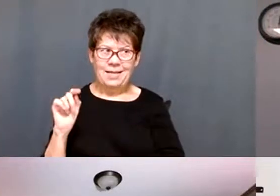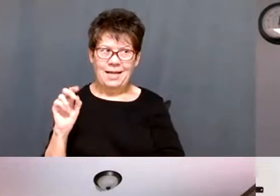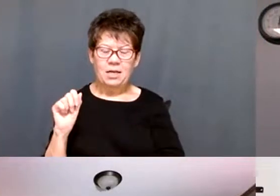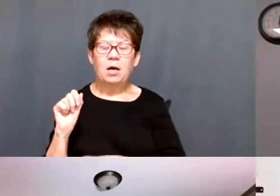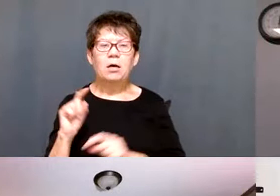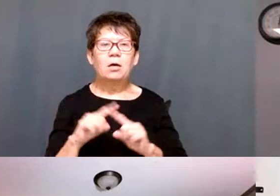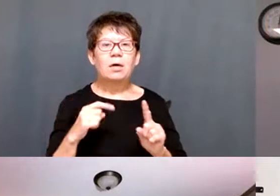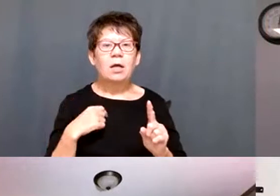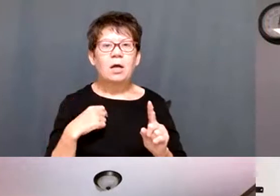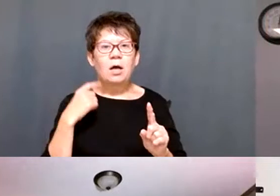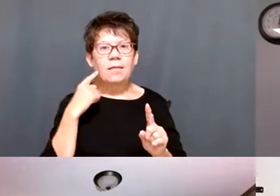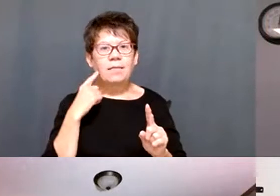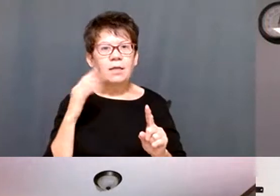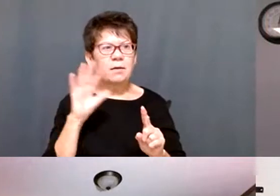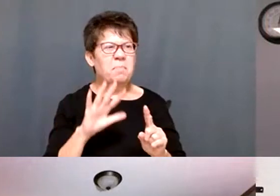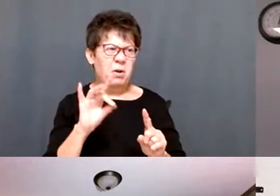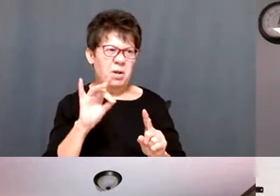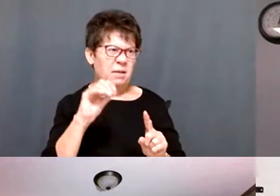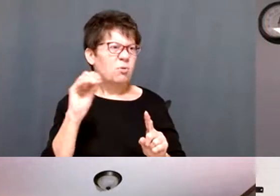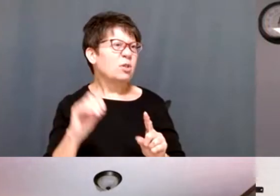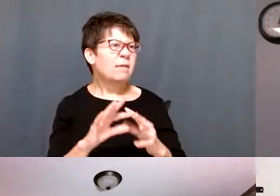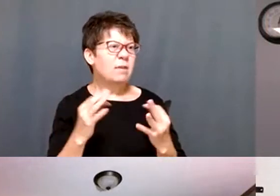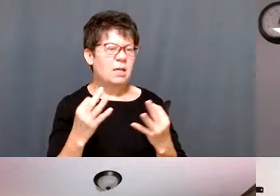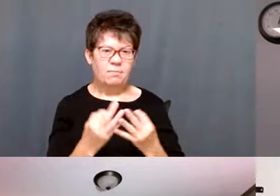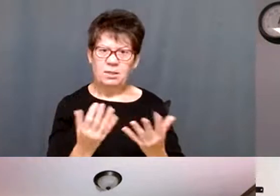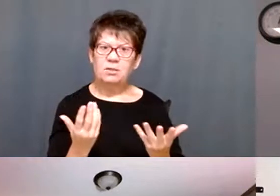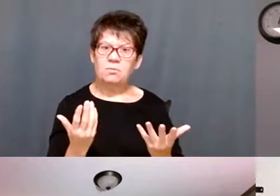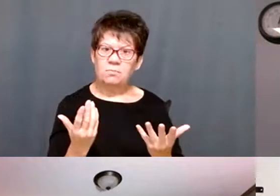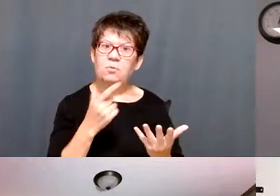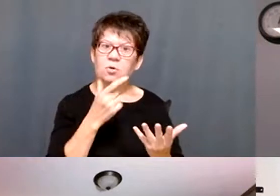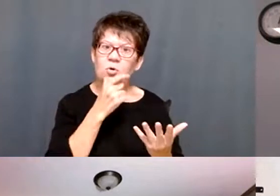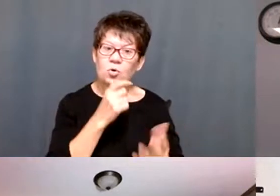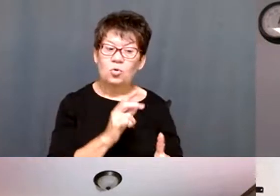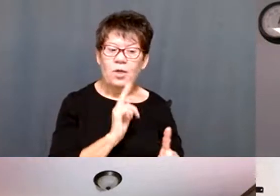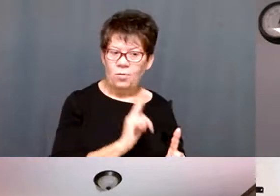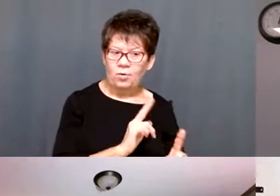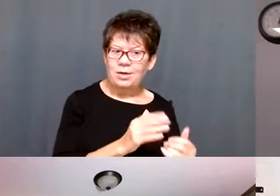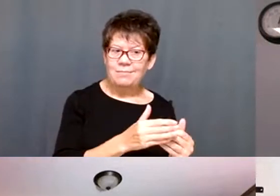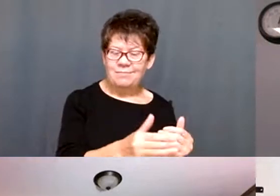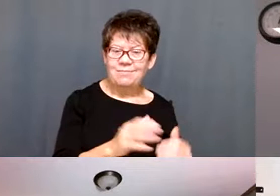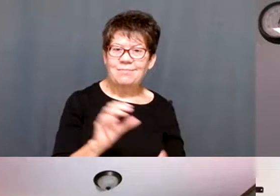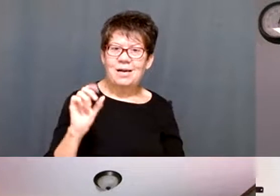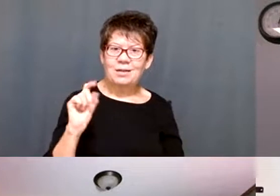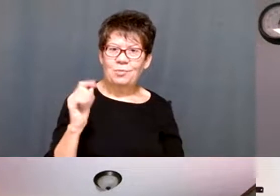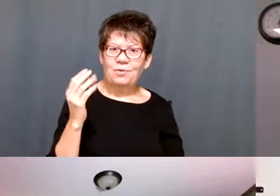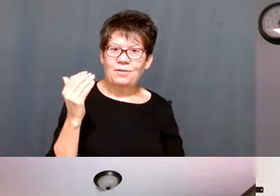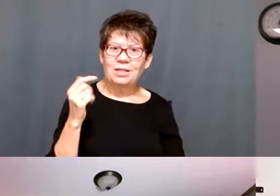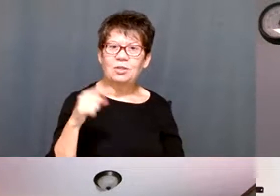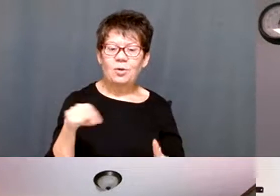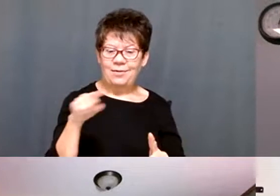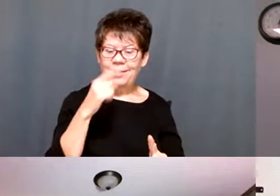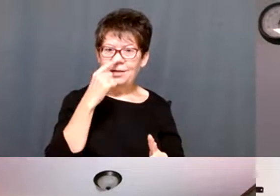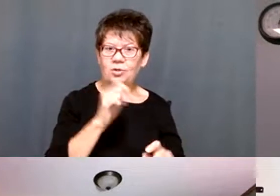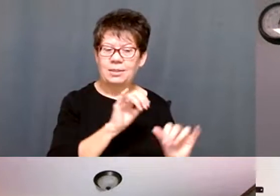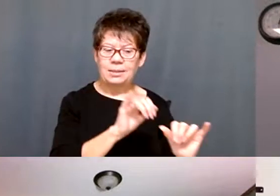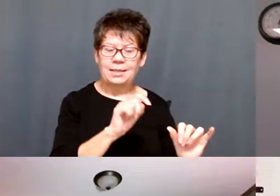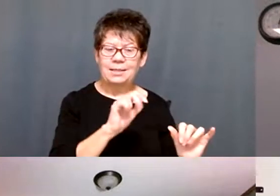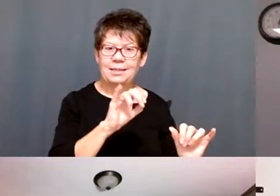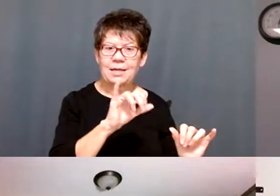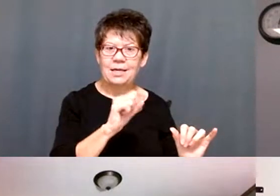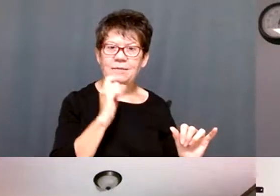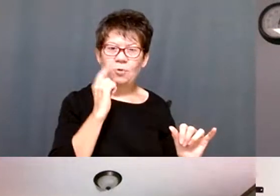I think it was upwards of 80% of families who are turning 3 after October 15th said they would be interested in staying with TEIS